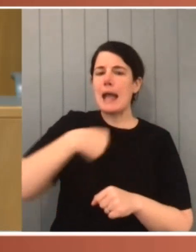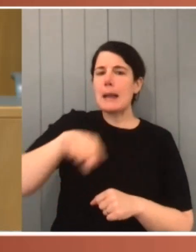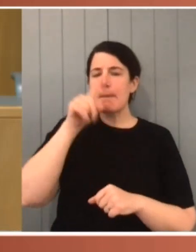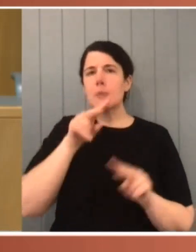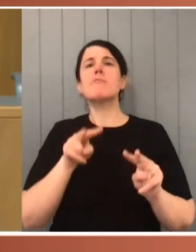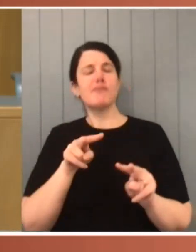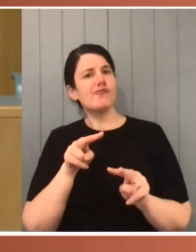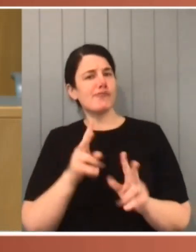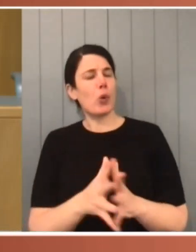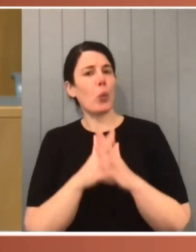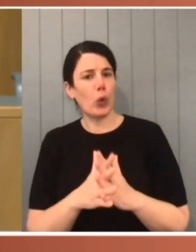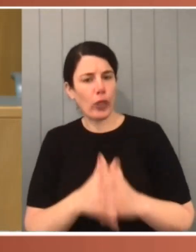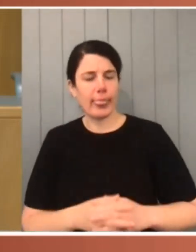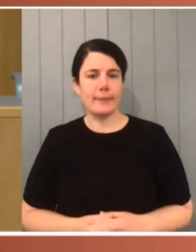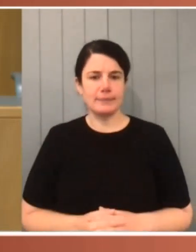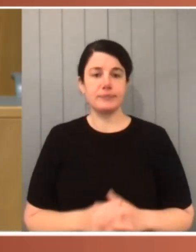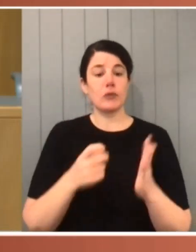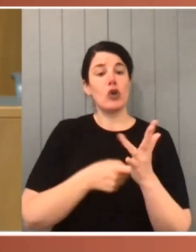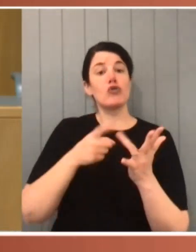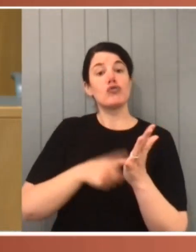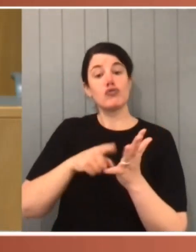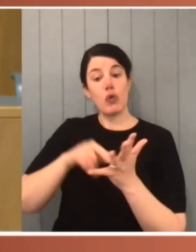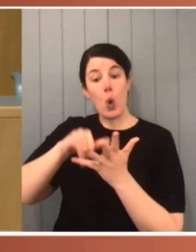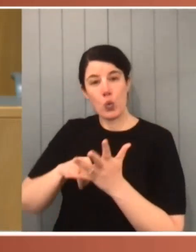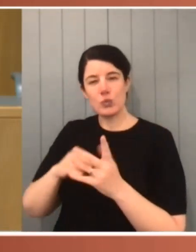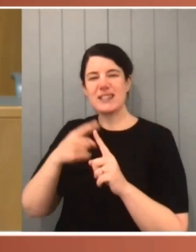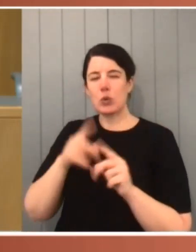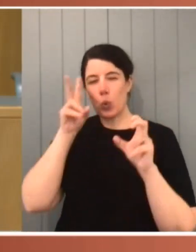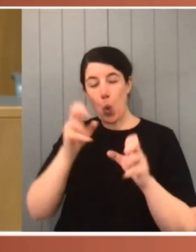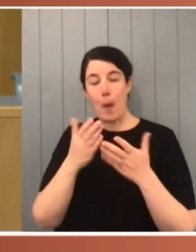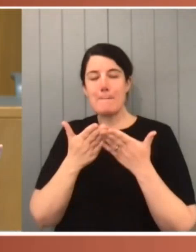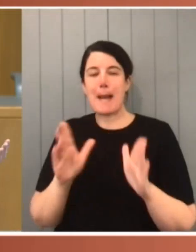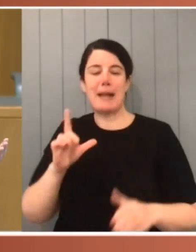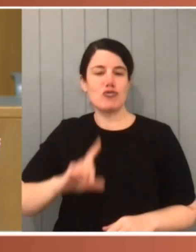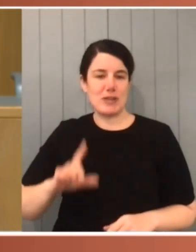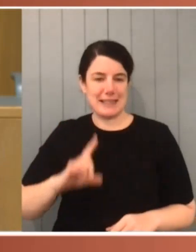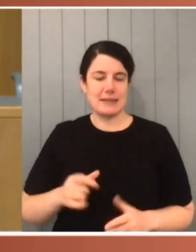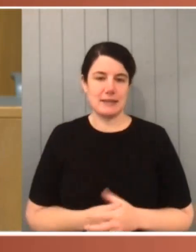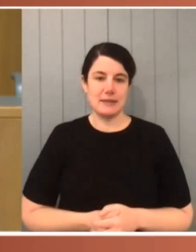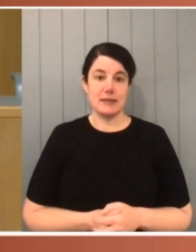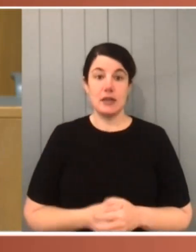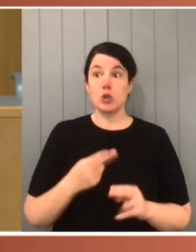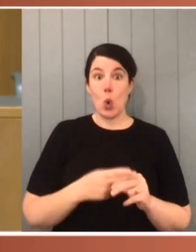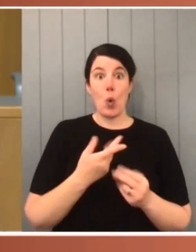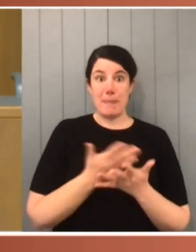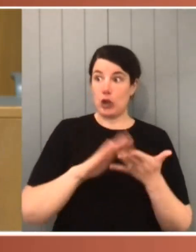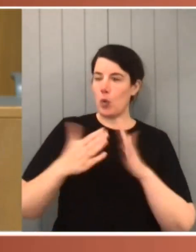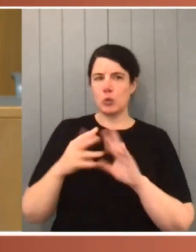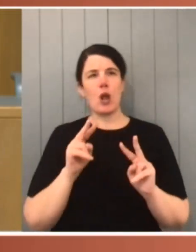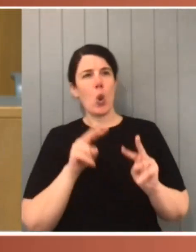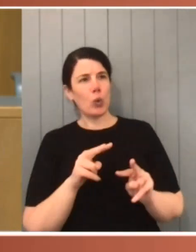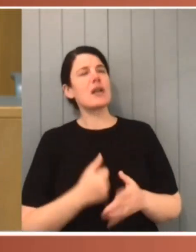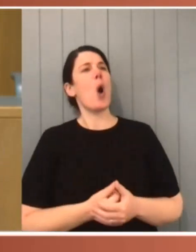what Rawls and political liberals call public reasons. So reasons that appeal to publicly relevant arguments,